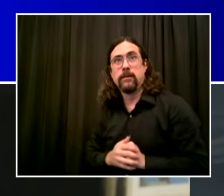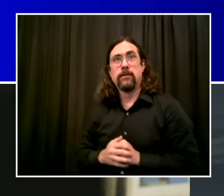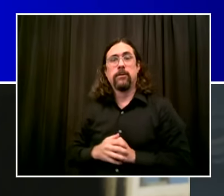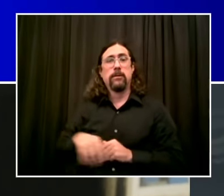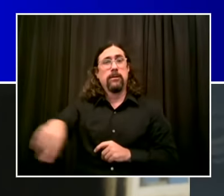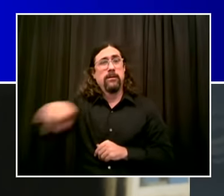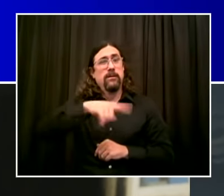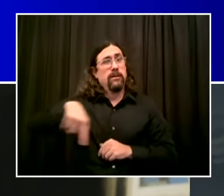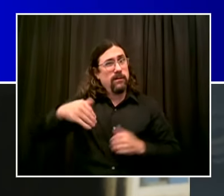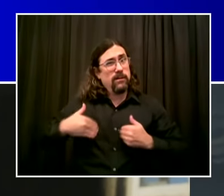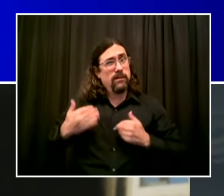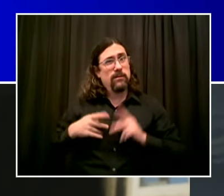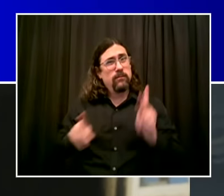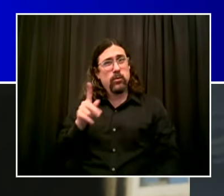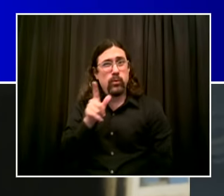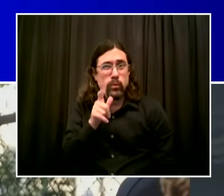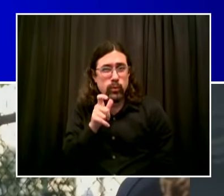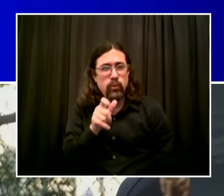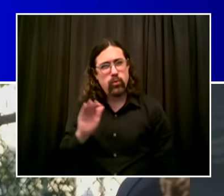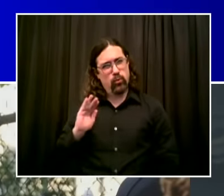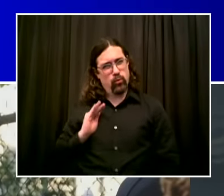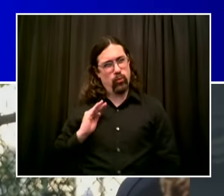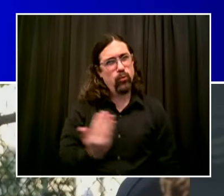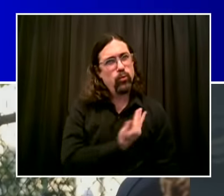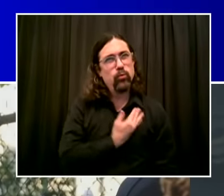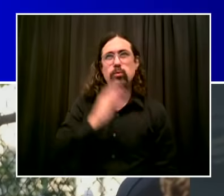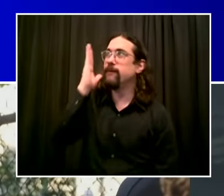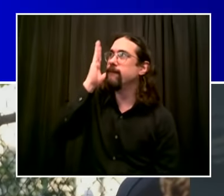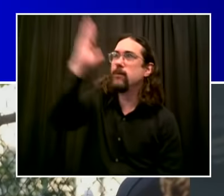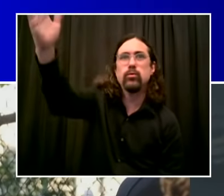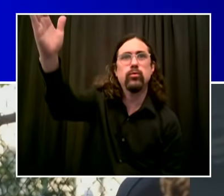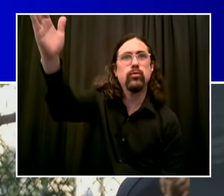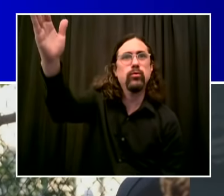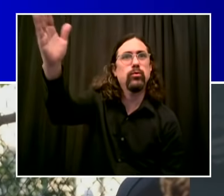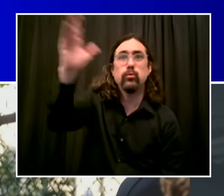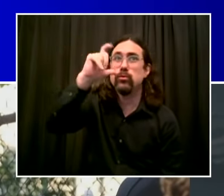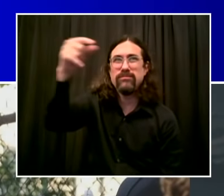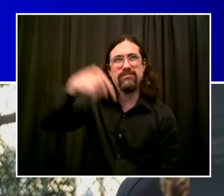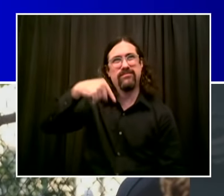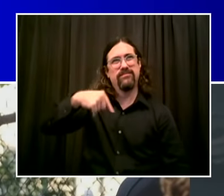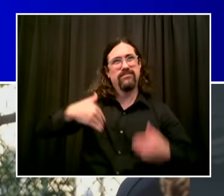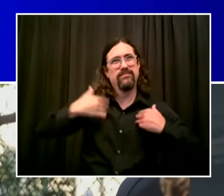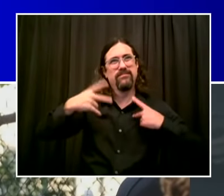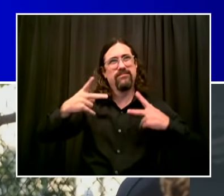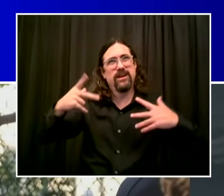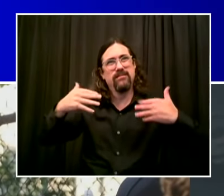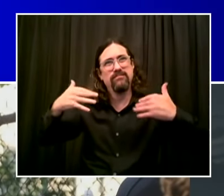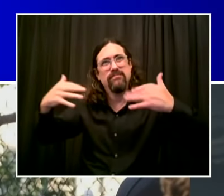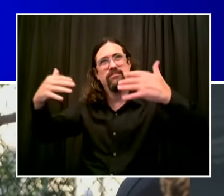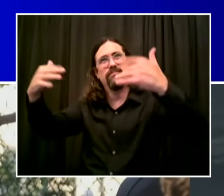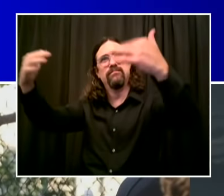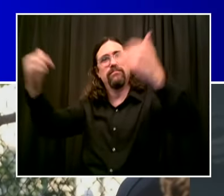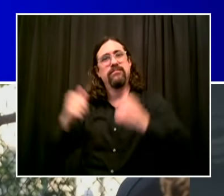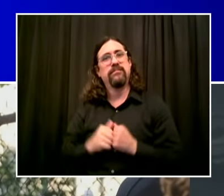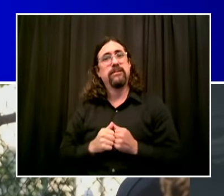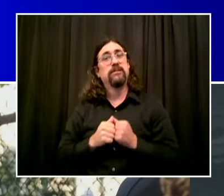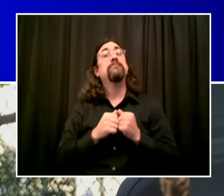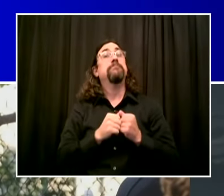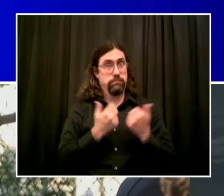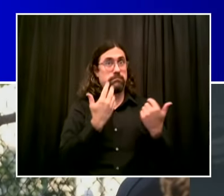in Bed-Stuy with an Occupy the Corners effort. Community members taking back